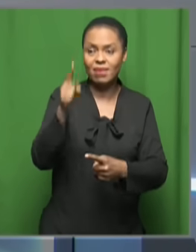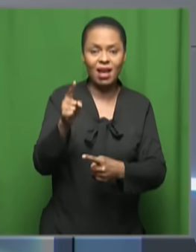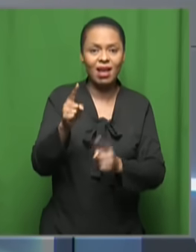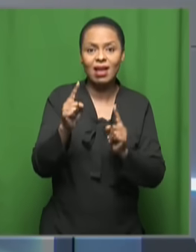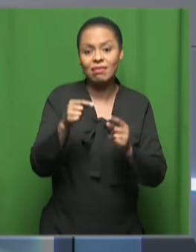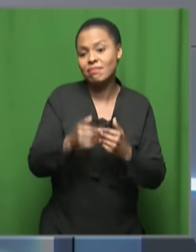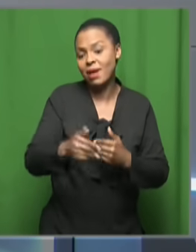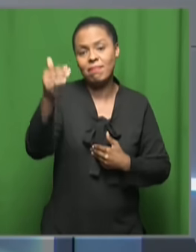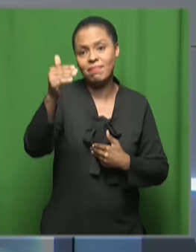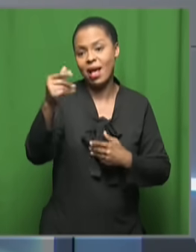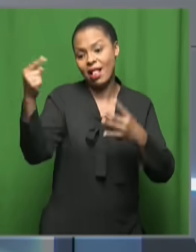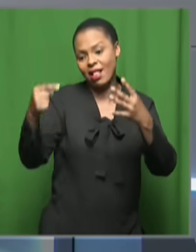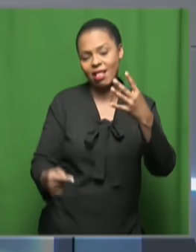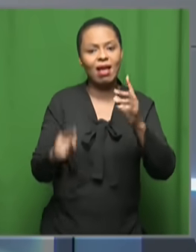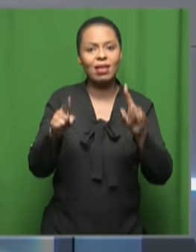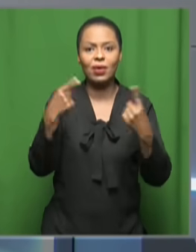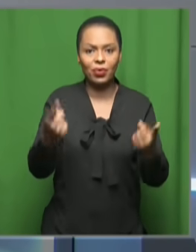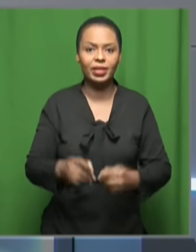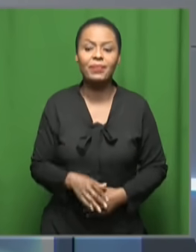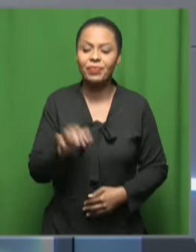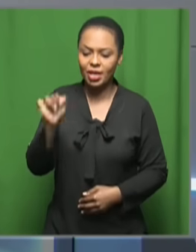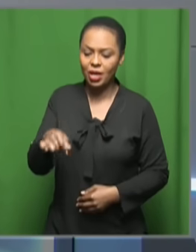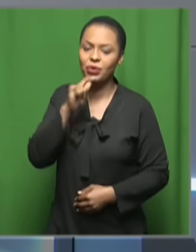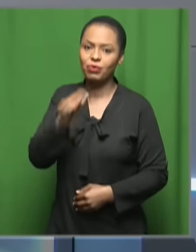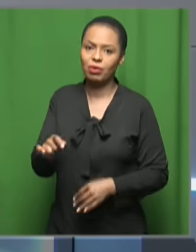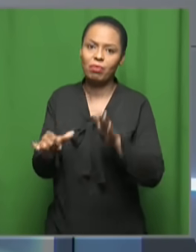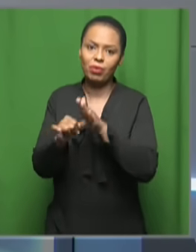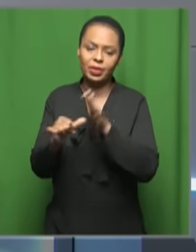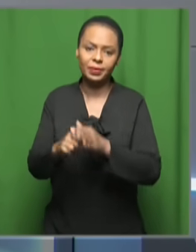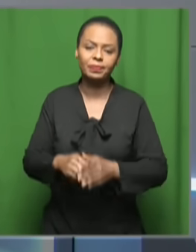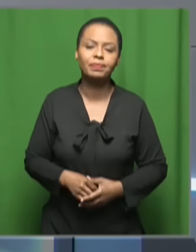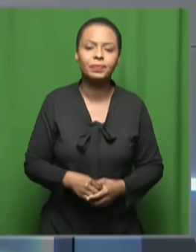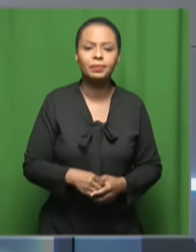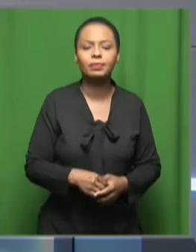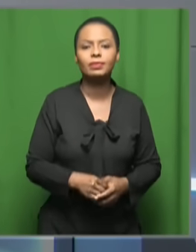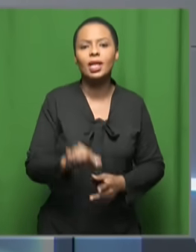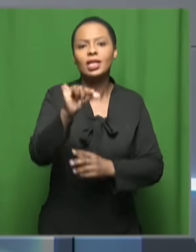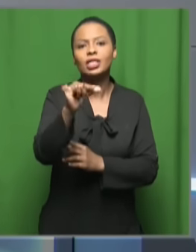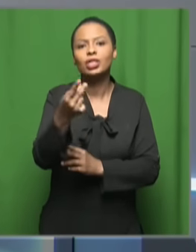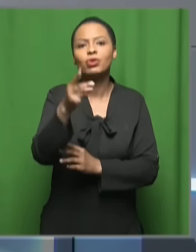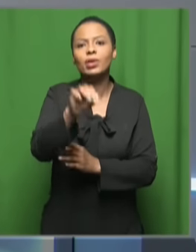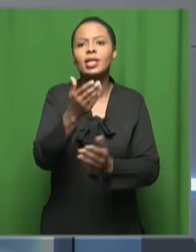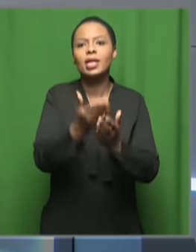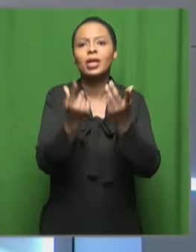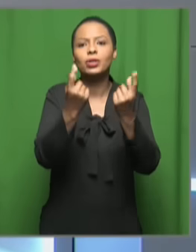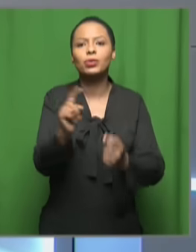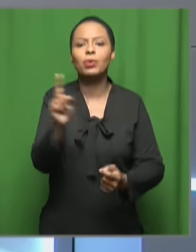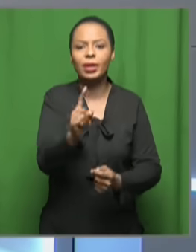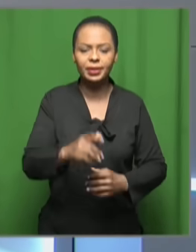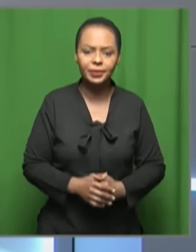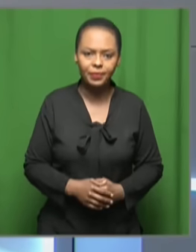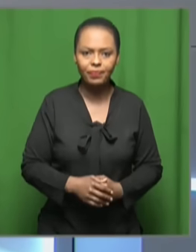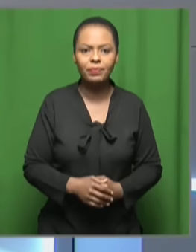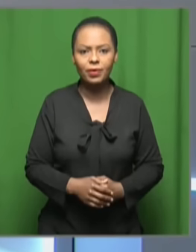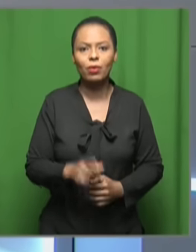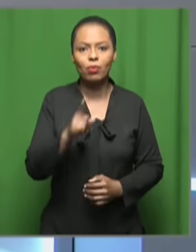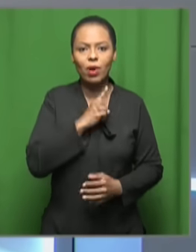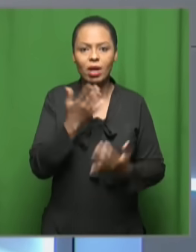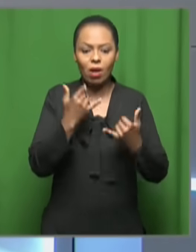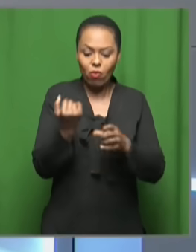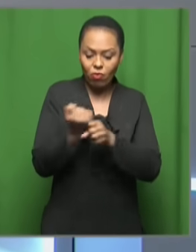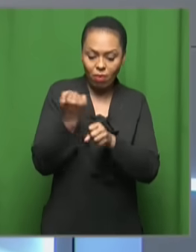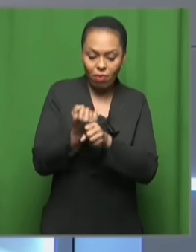that's a key one, I think, Tulas. Yeah, it really is. Dr. Lekaba, what can the G20 do in the shape and format that it works